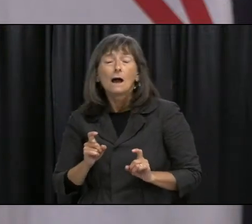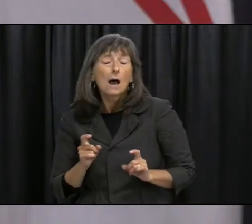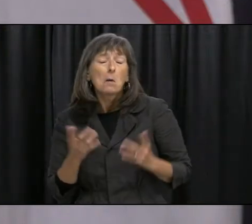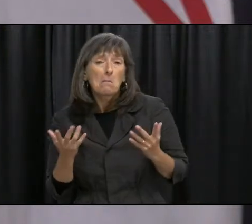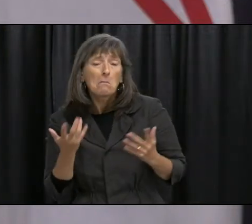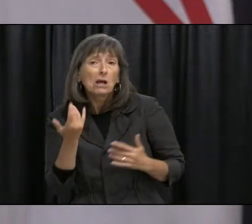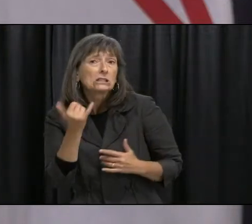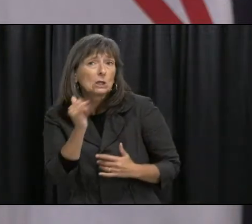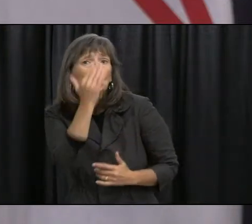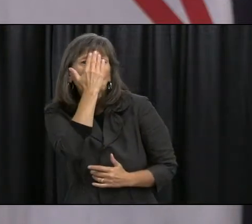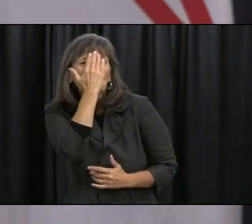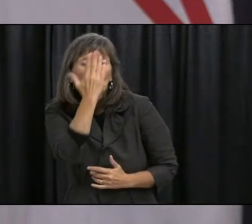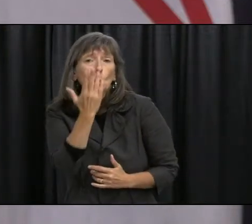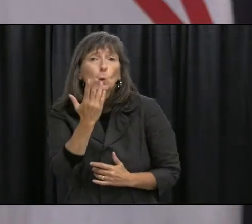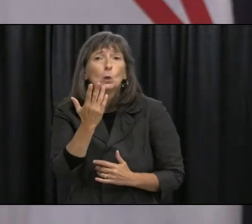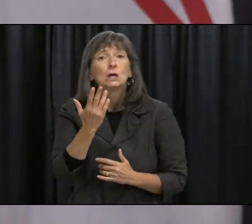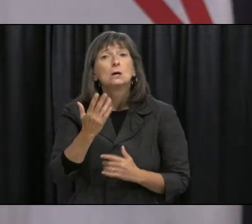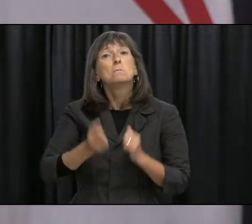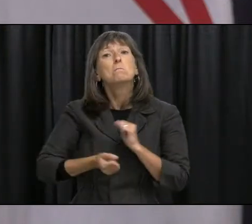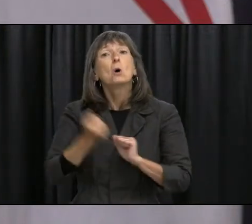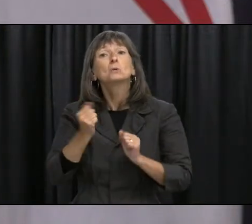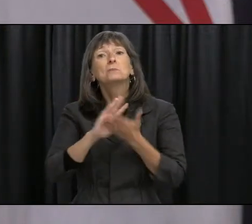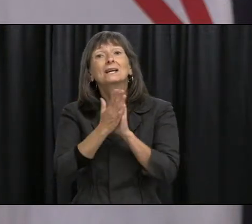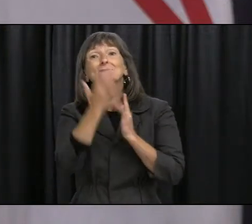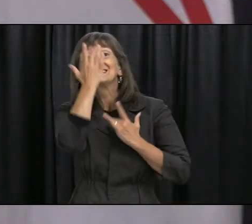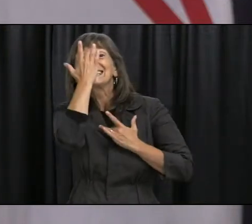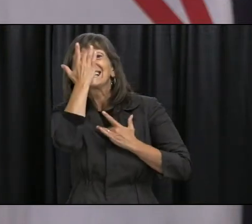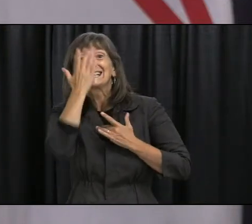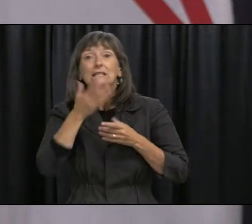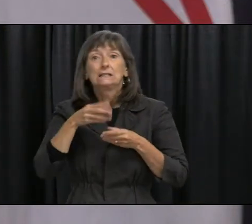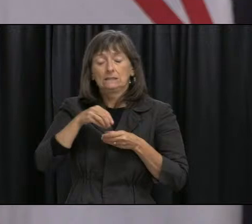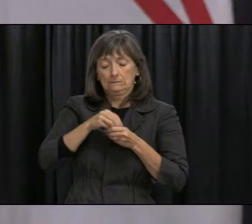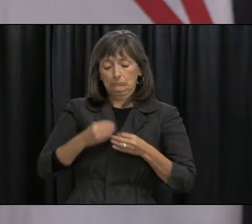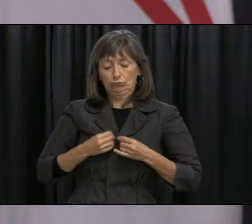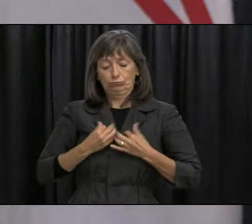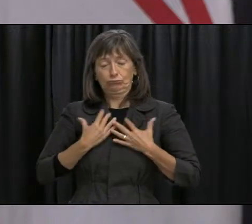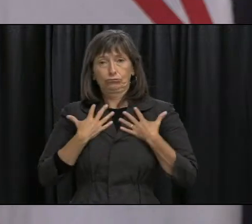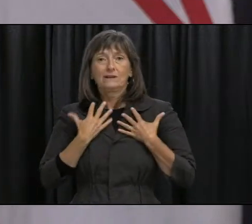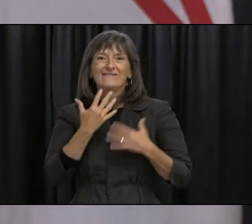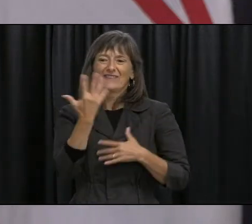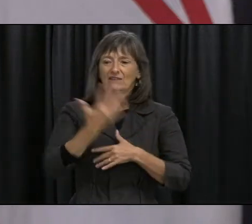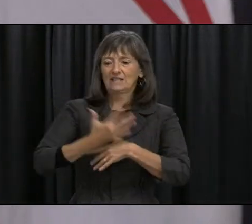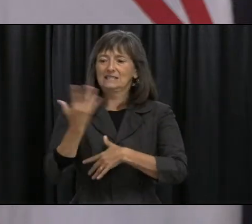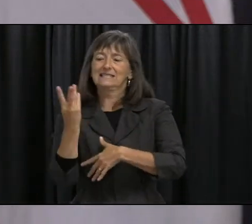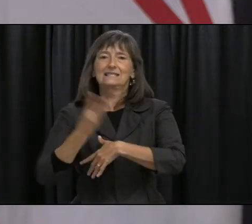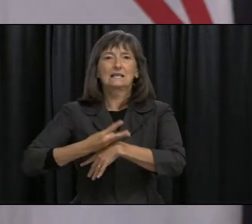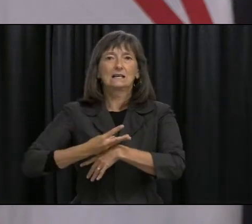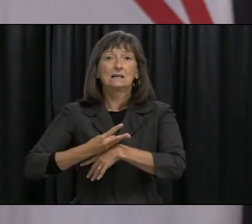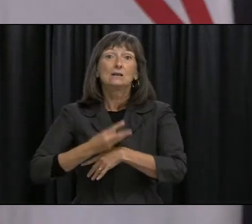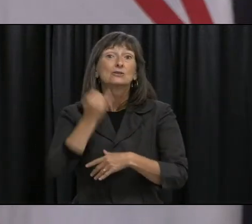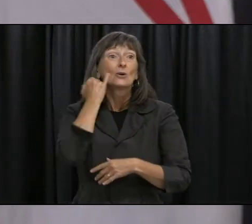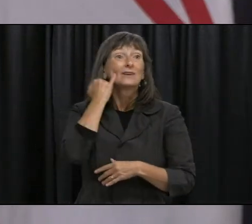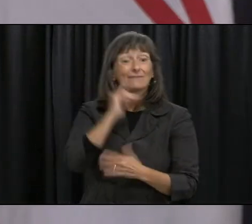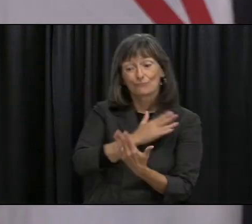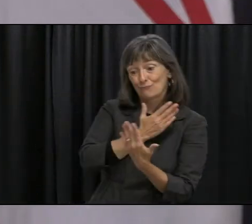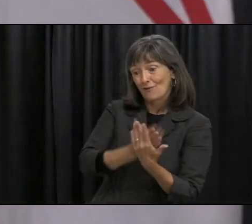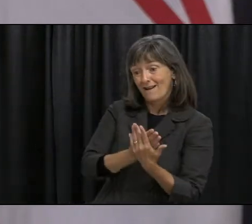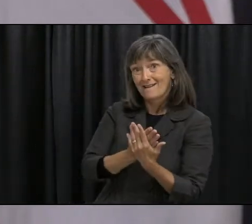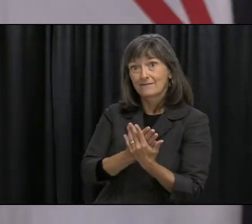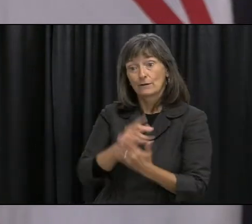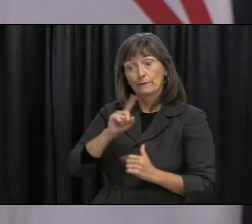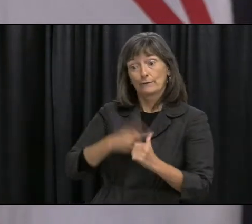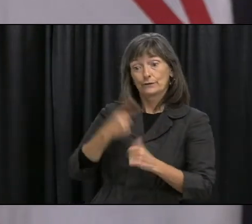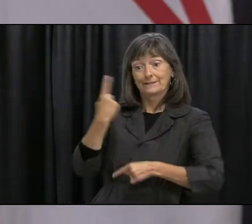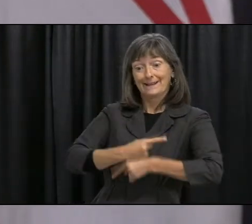average incubation period is 5 to 6 days, so there is still a chance on day 1 or day 2 when you get back that you could have a false negative result.